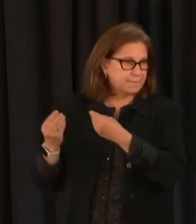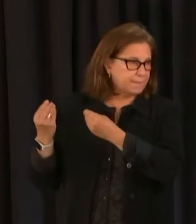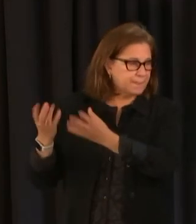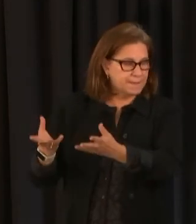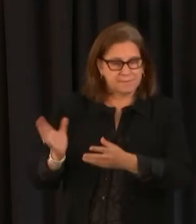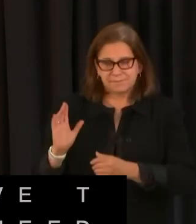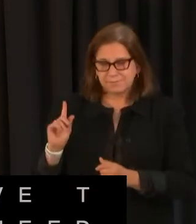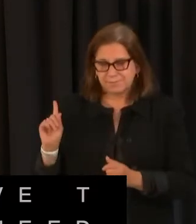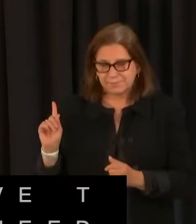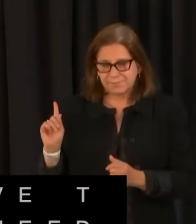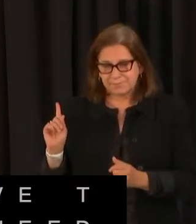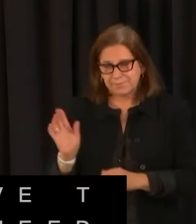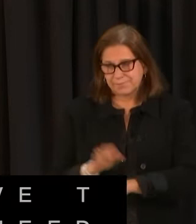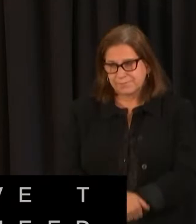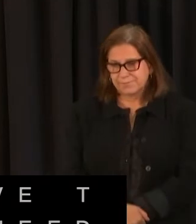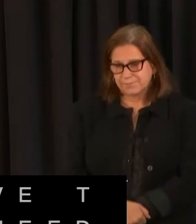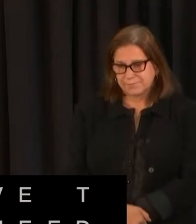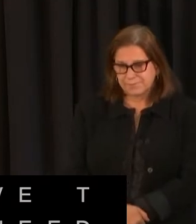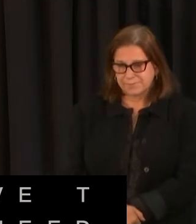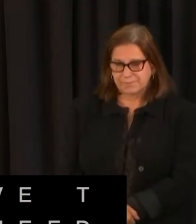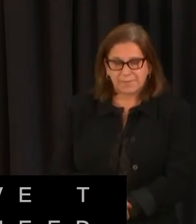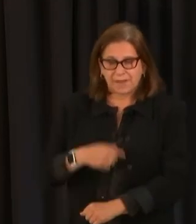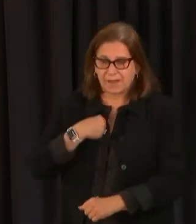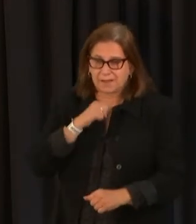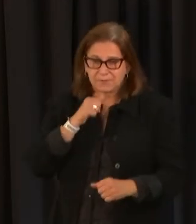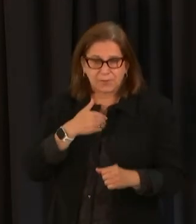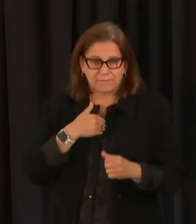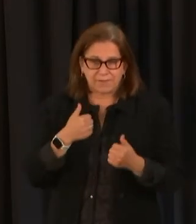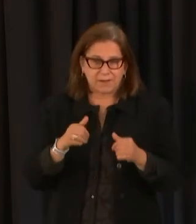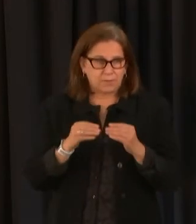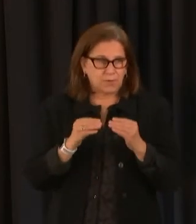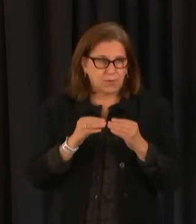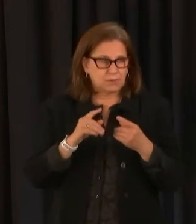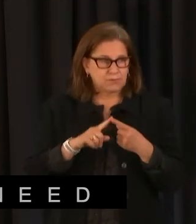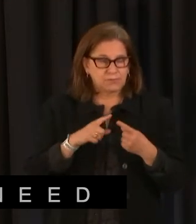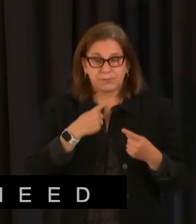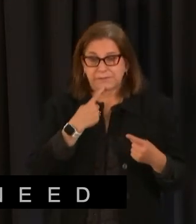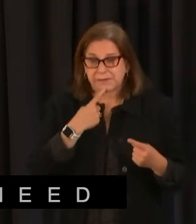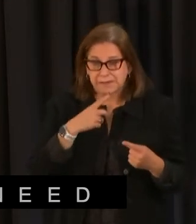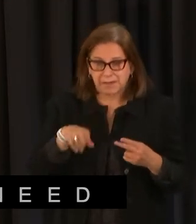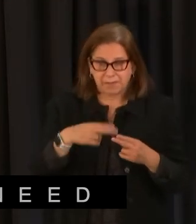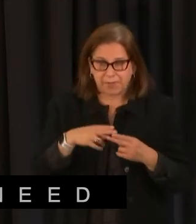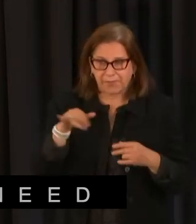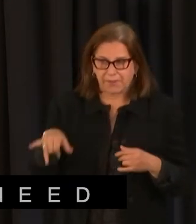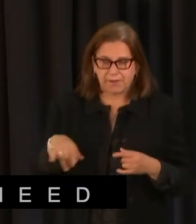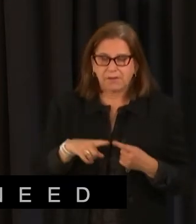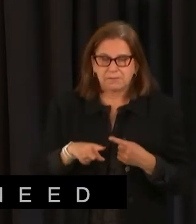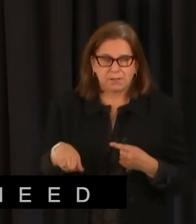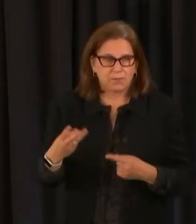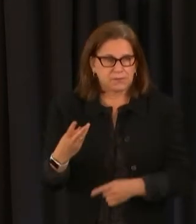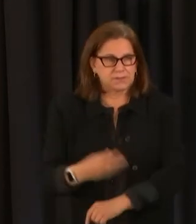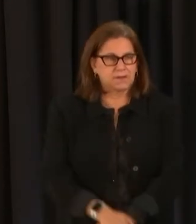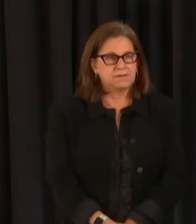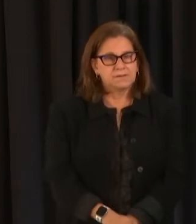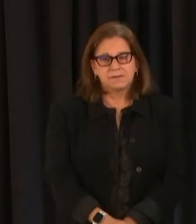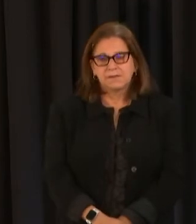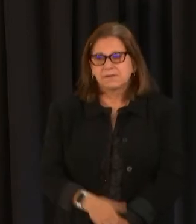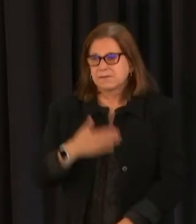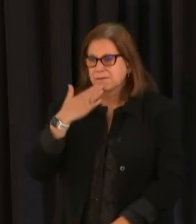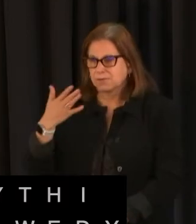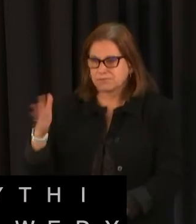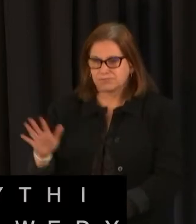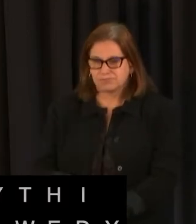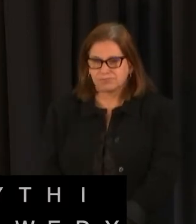with them to get it. I don't really have anything more to say about this Wednesday right now.